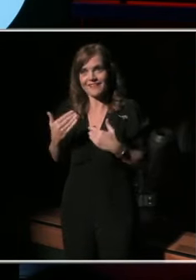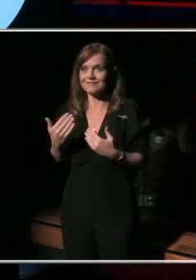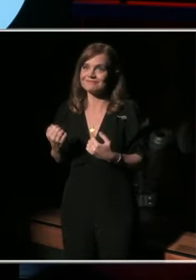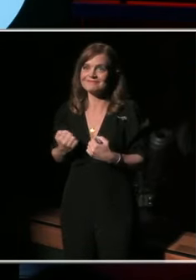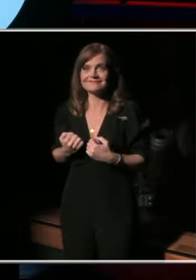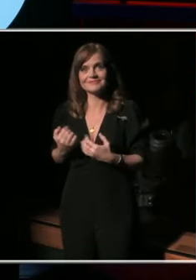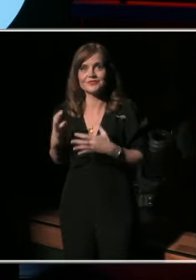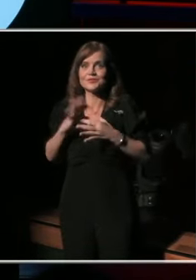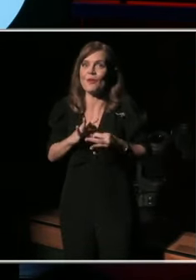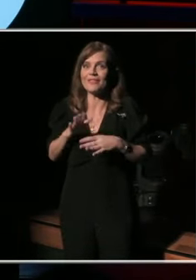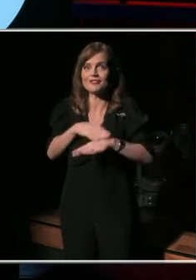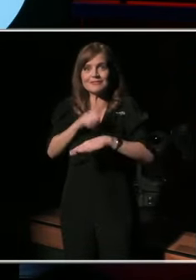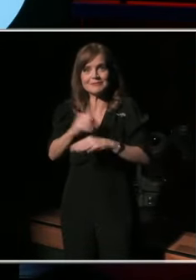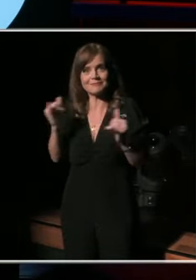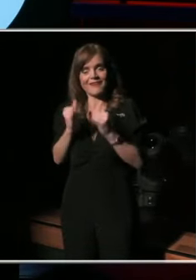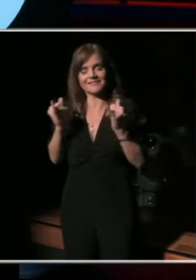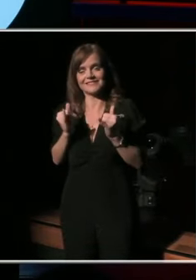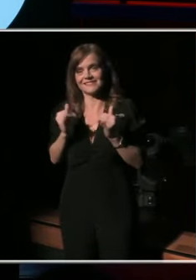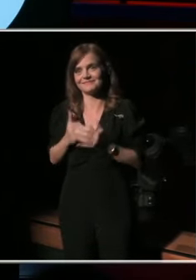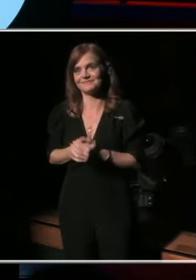Thank you.